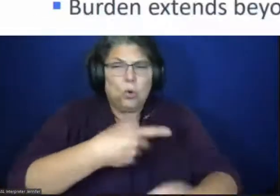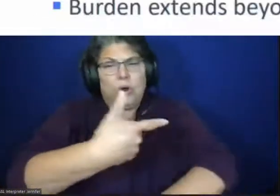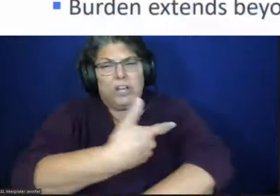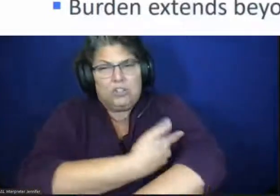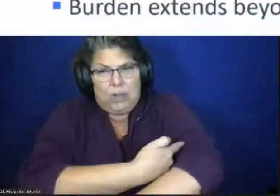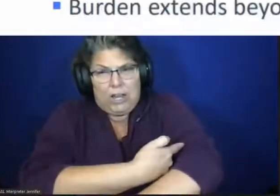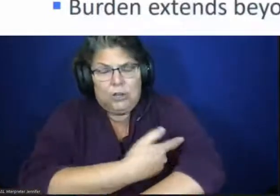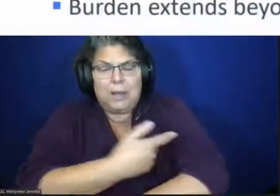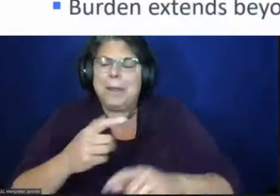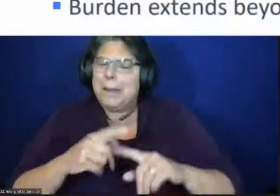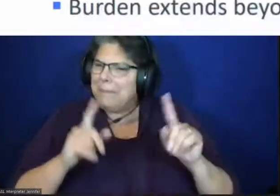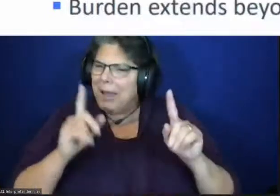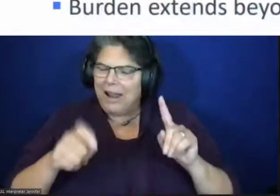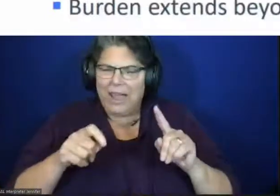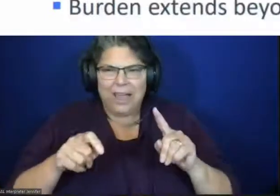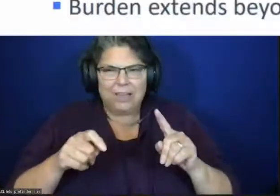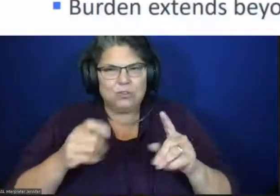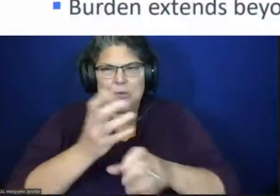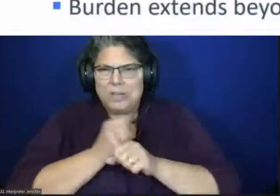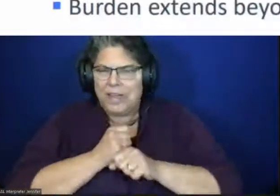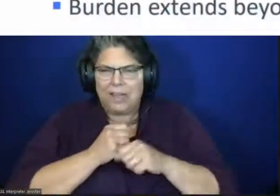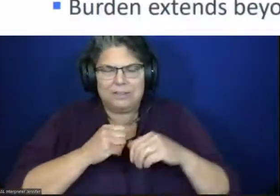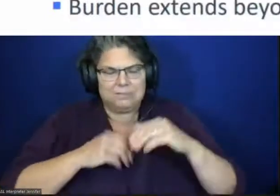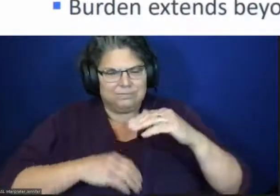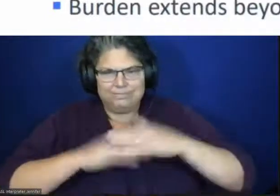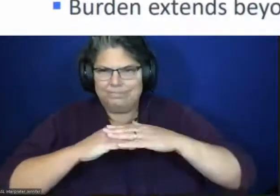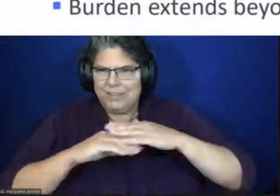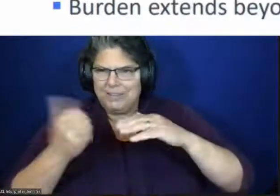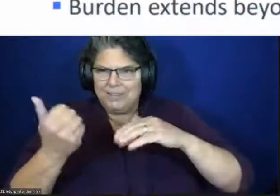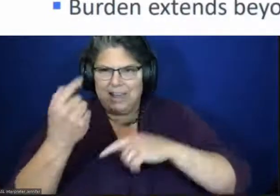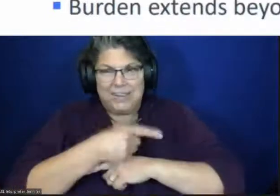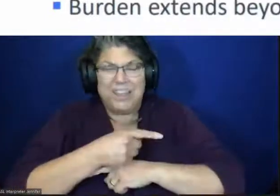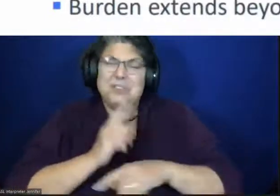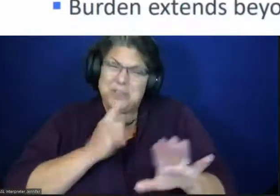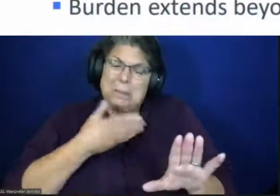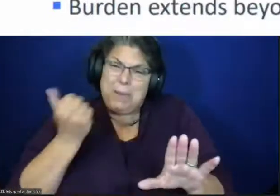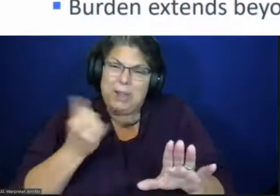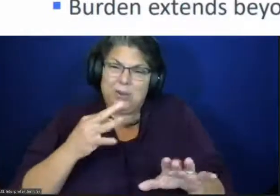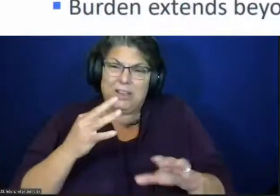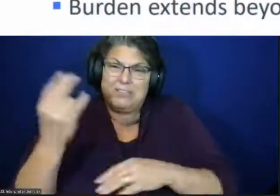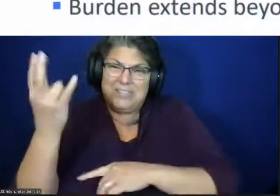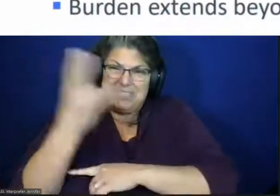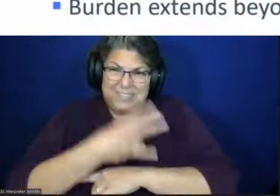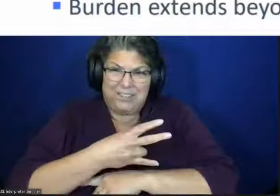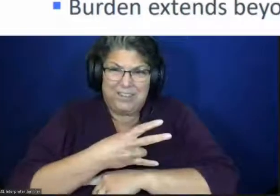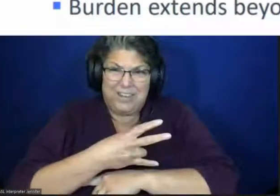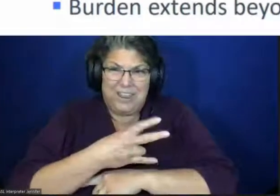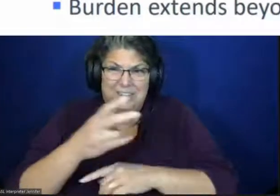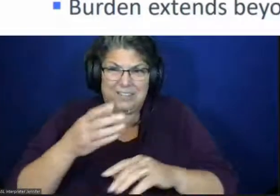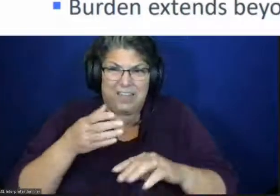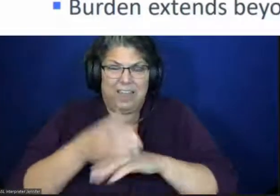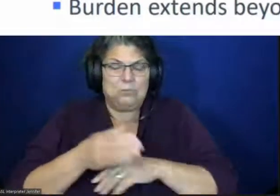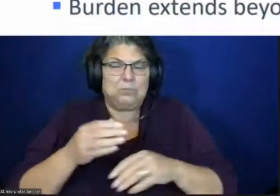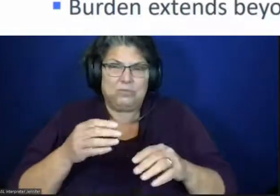but it has to be given within 10 days and preferably within 7 days of the onset of symptoms.